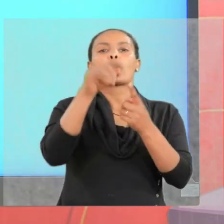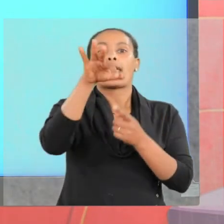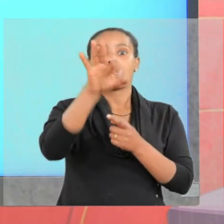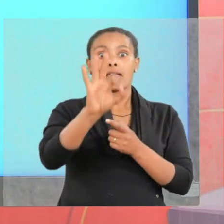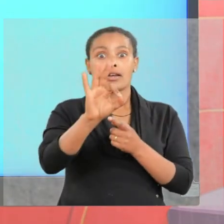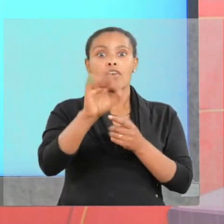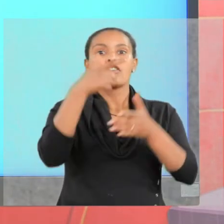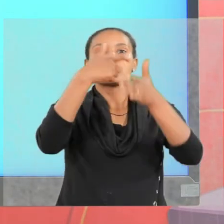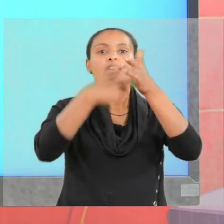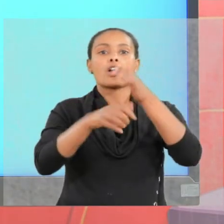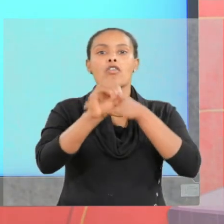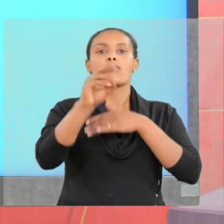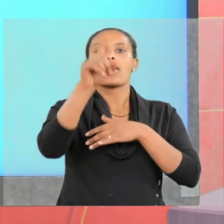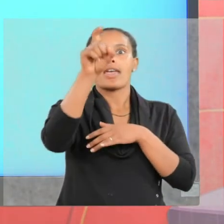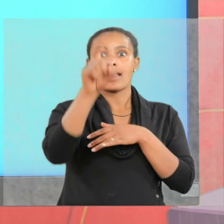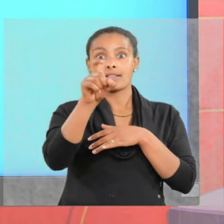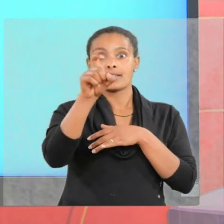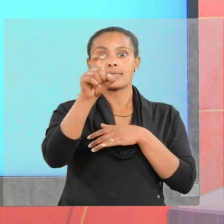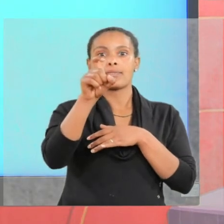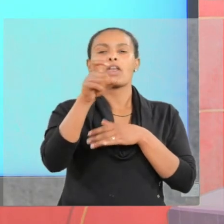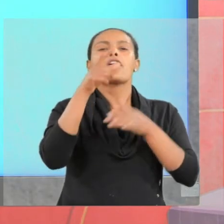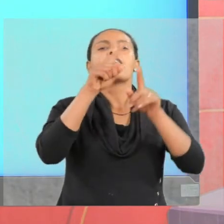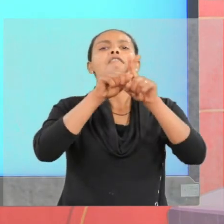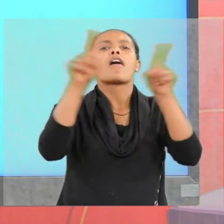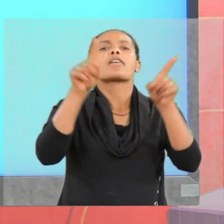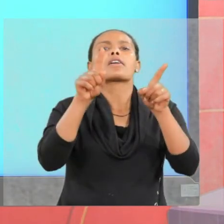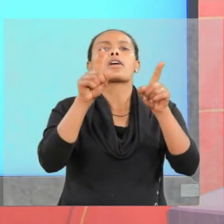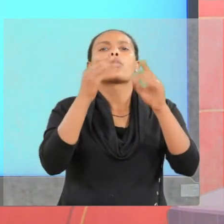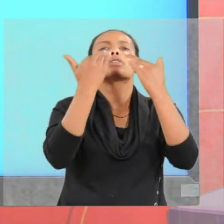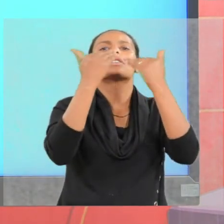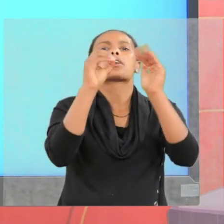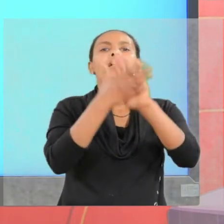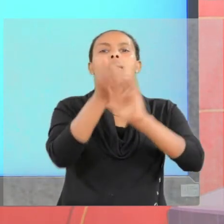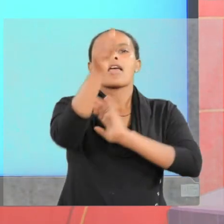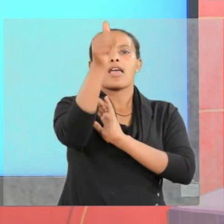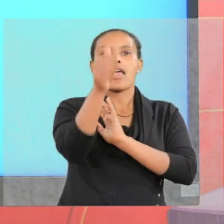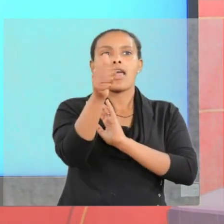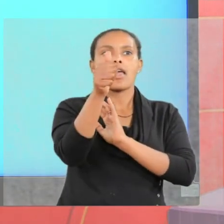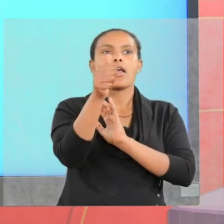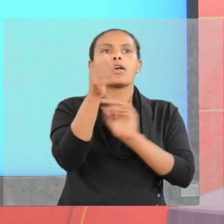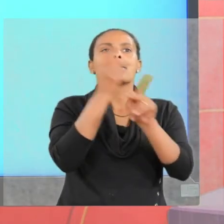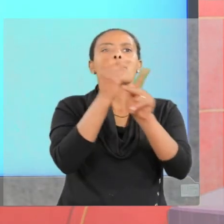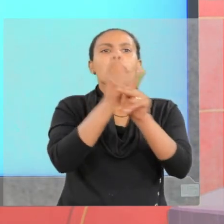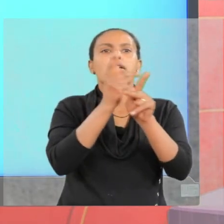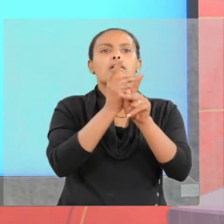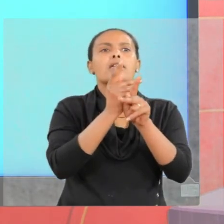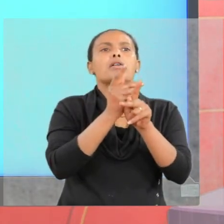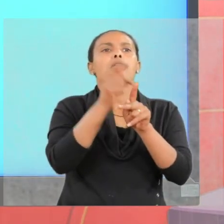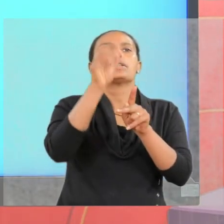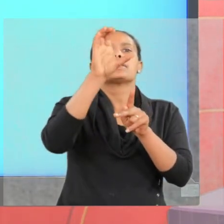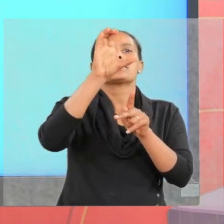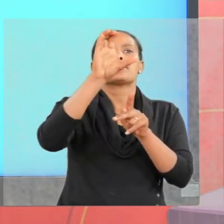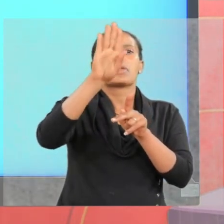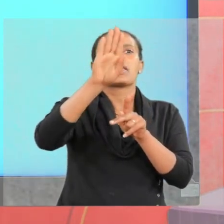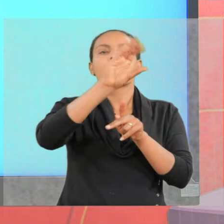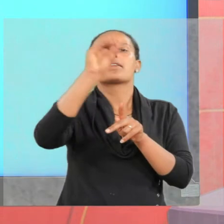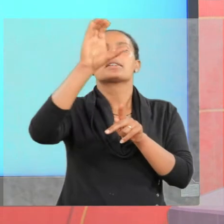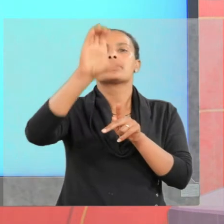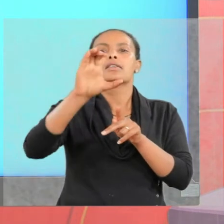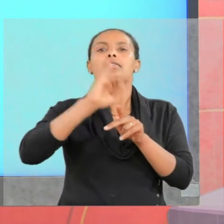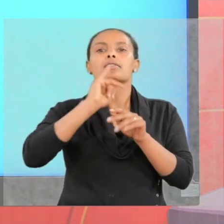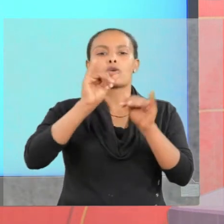get the value of X, vary concentration of M while keeping concentration of B and C